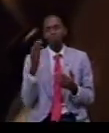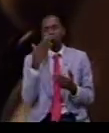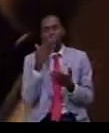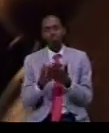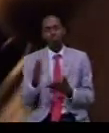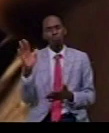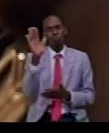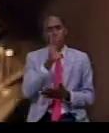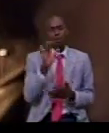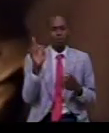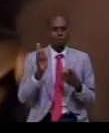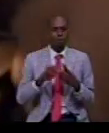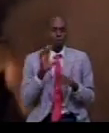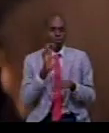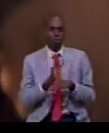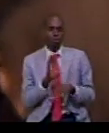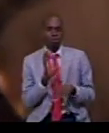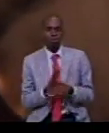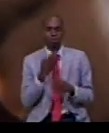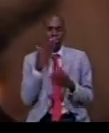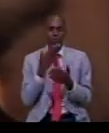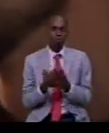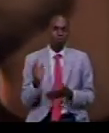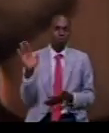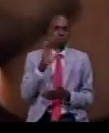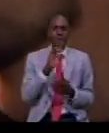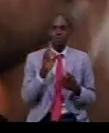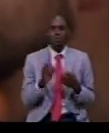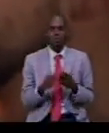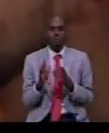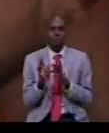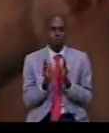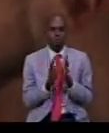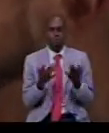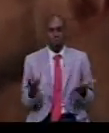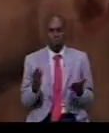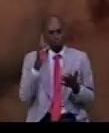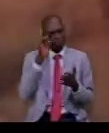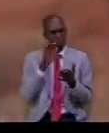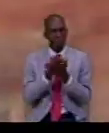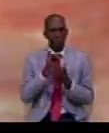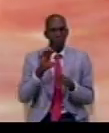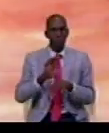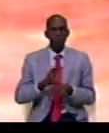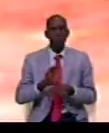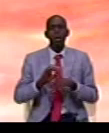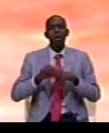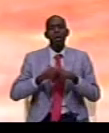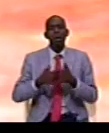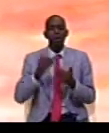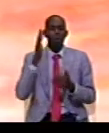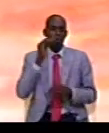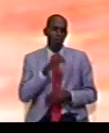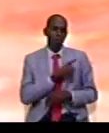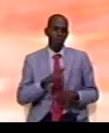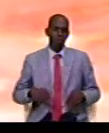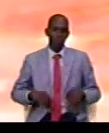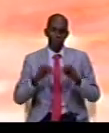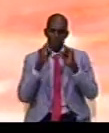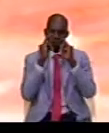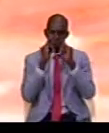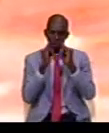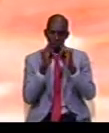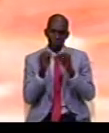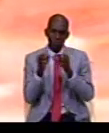a Bible-believing church, how will the Lord instruct you? When he instructed Israel, he